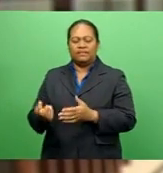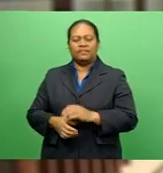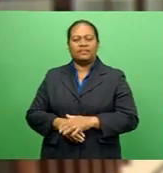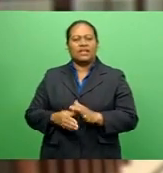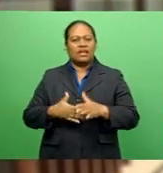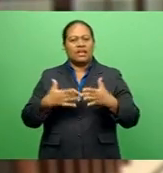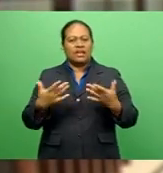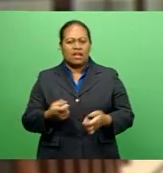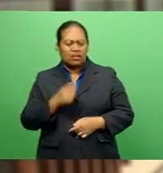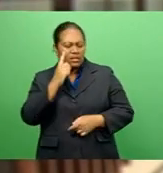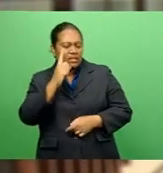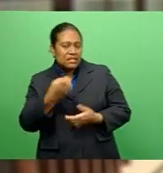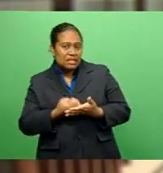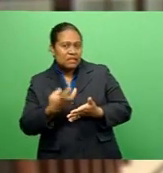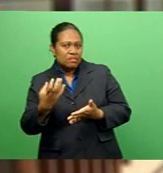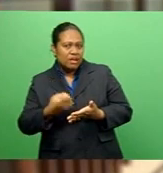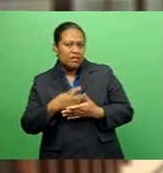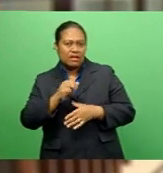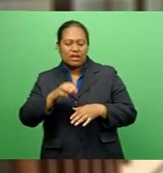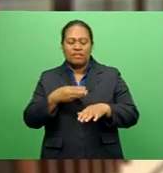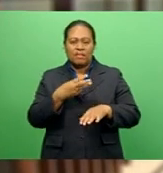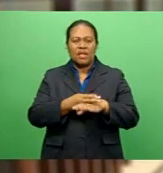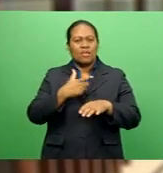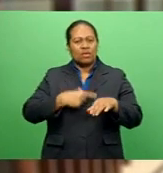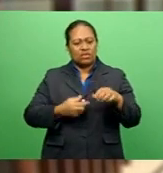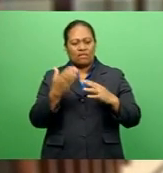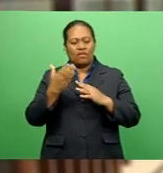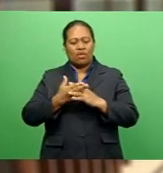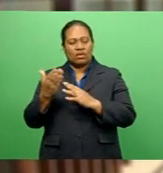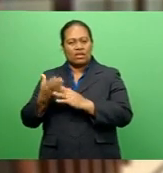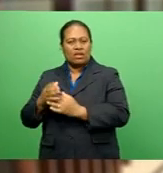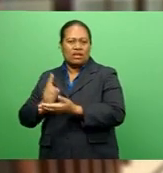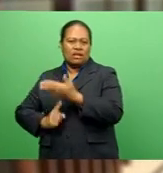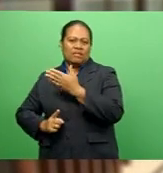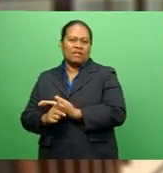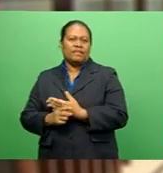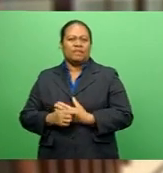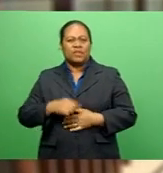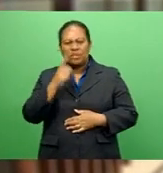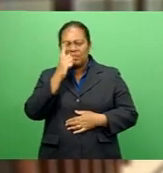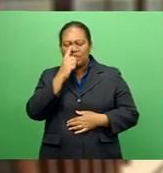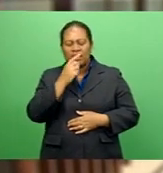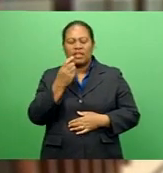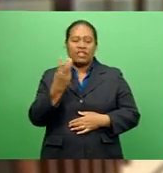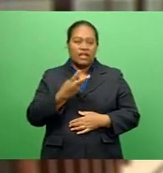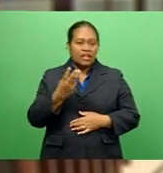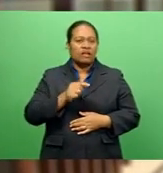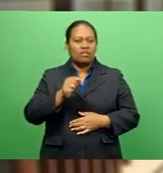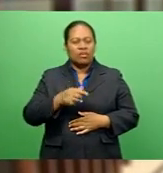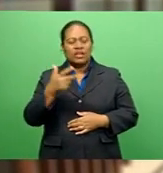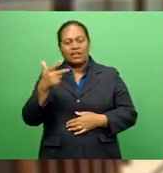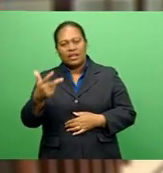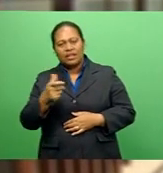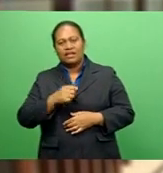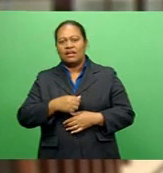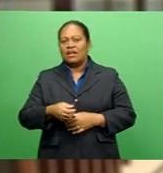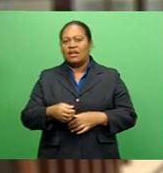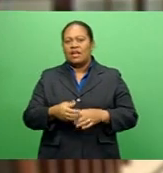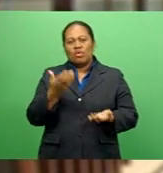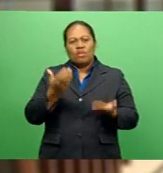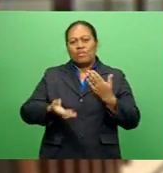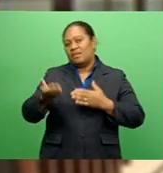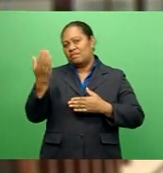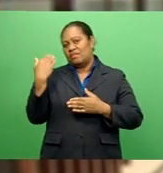on spending as they spent a second month in lockdown. Consumer spending was 13.8% lower than a year before, with